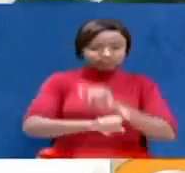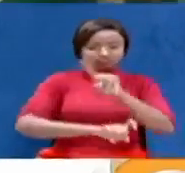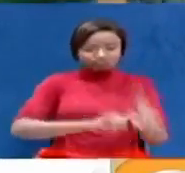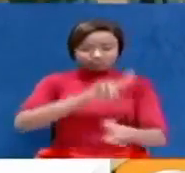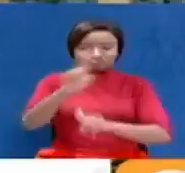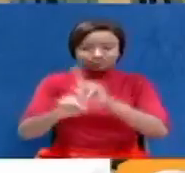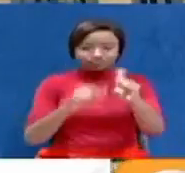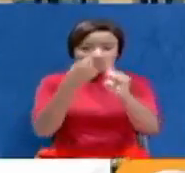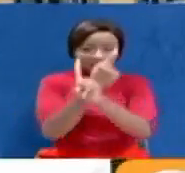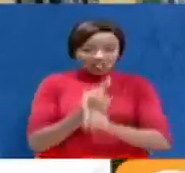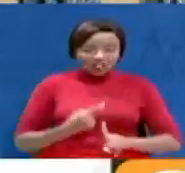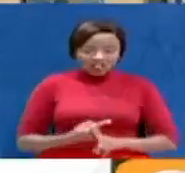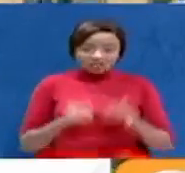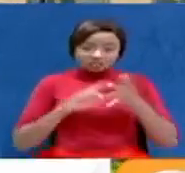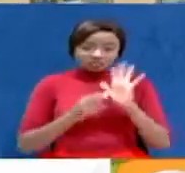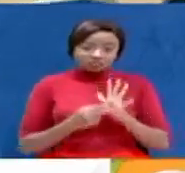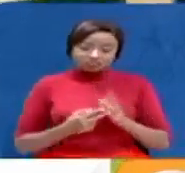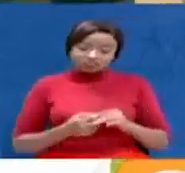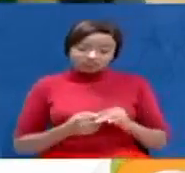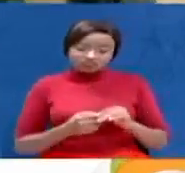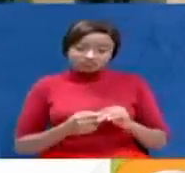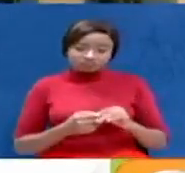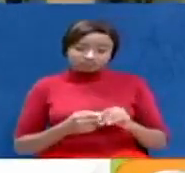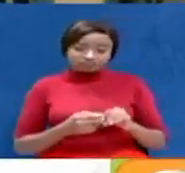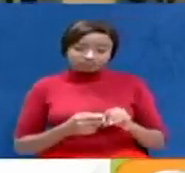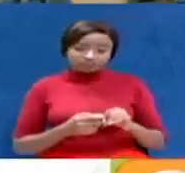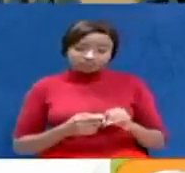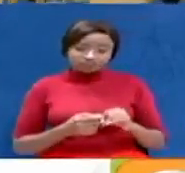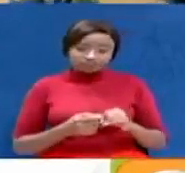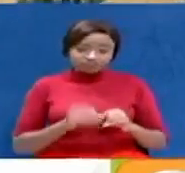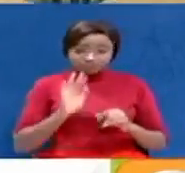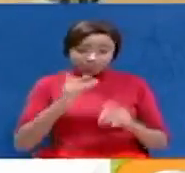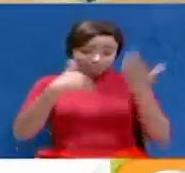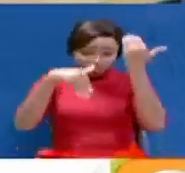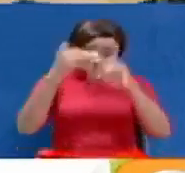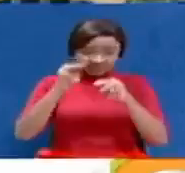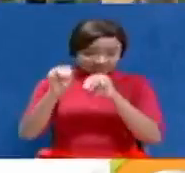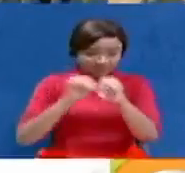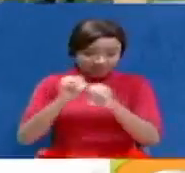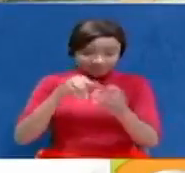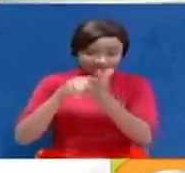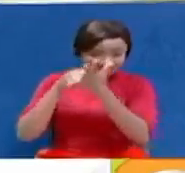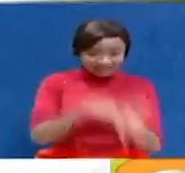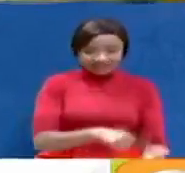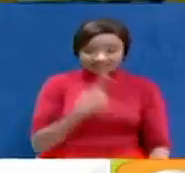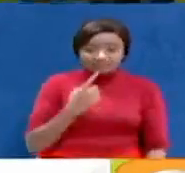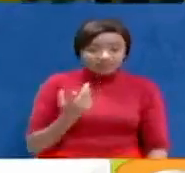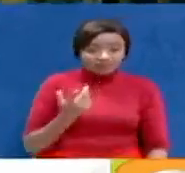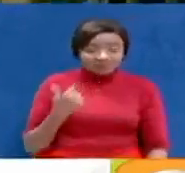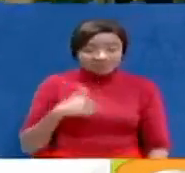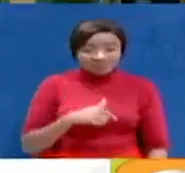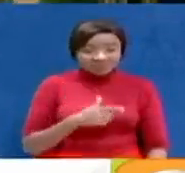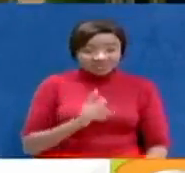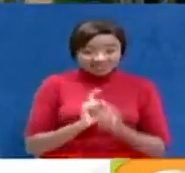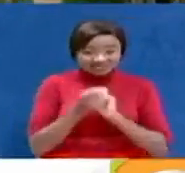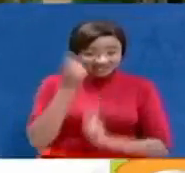in the manner the university has conducted the administration of this examination, the university management insists it will not step back a